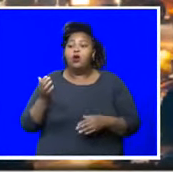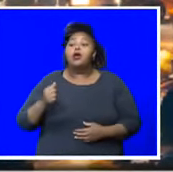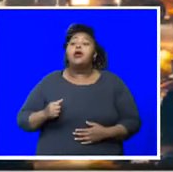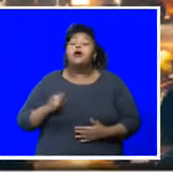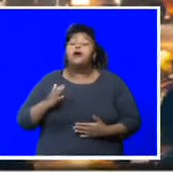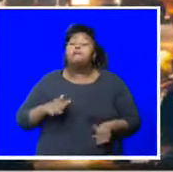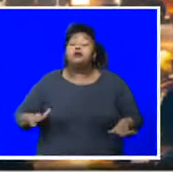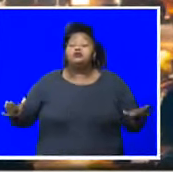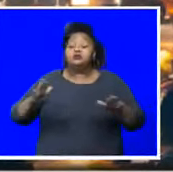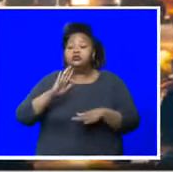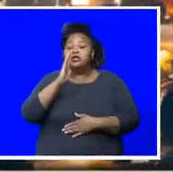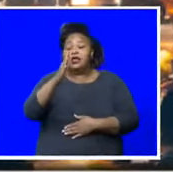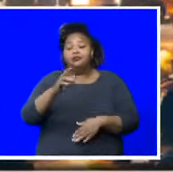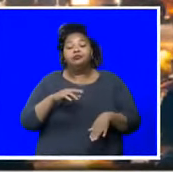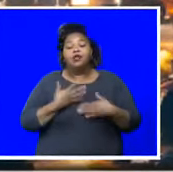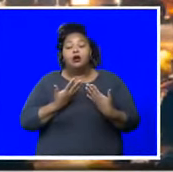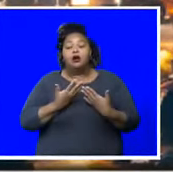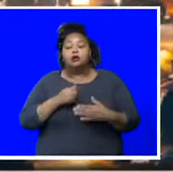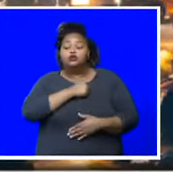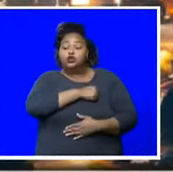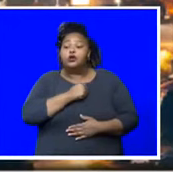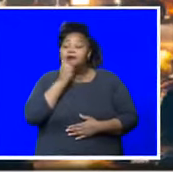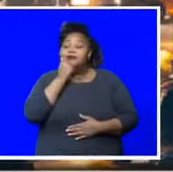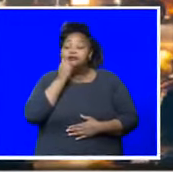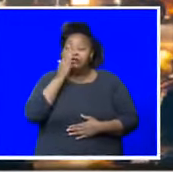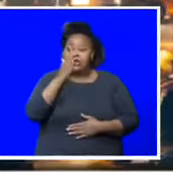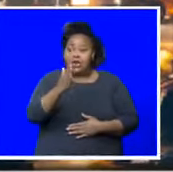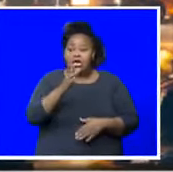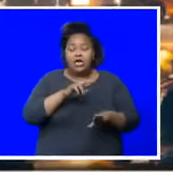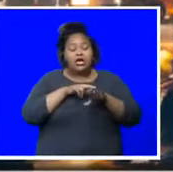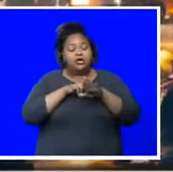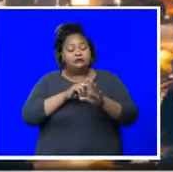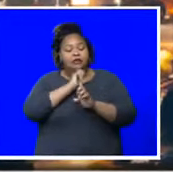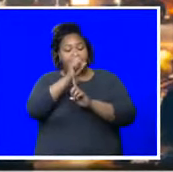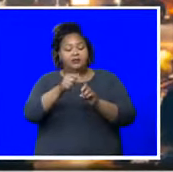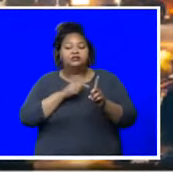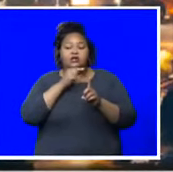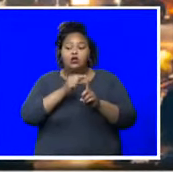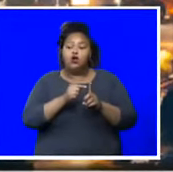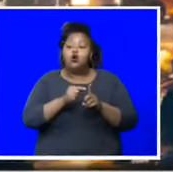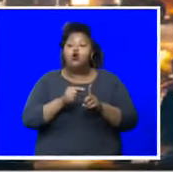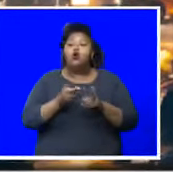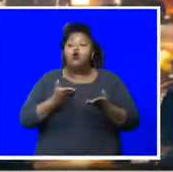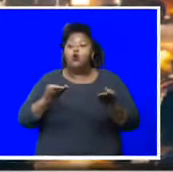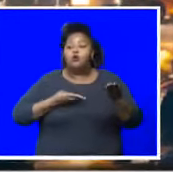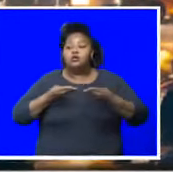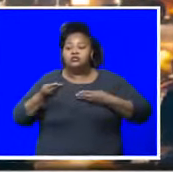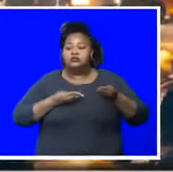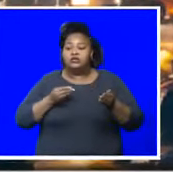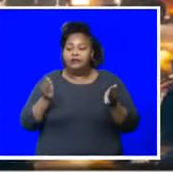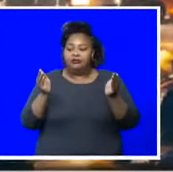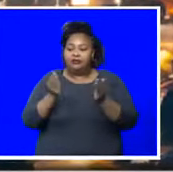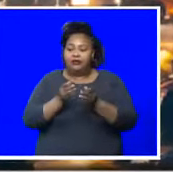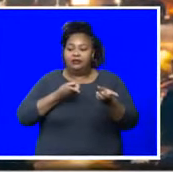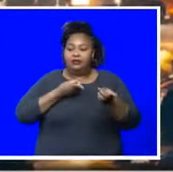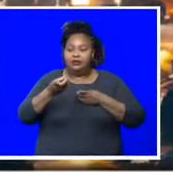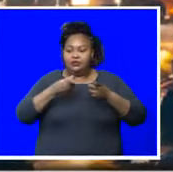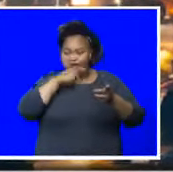lapho bekamelele khona ngomcondzisi weluhlangothi labosomabhizinisi labancane Mluleki Dlamini.